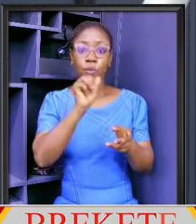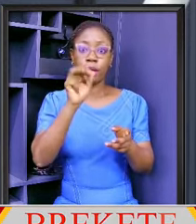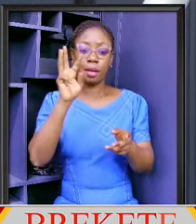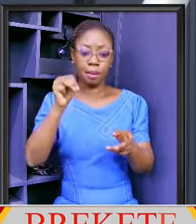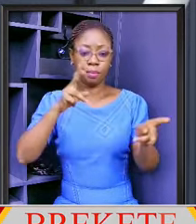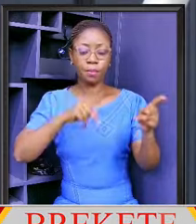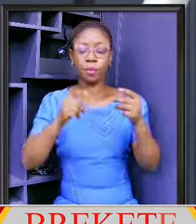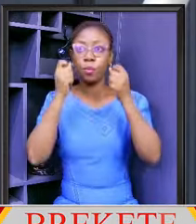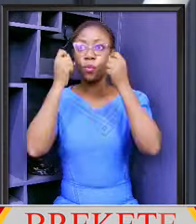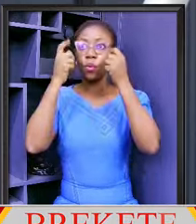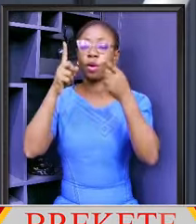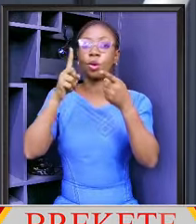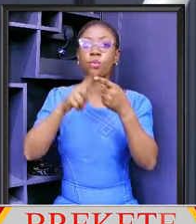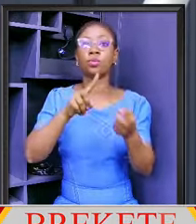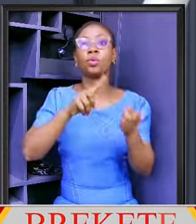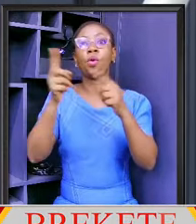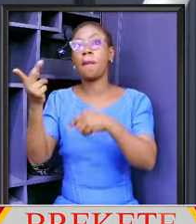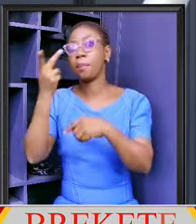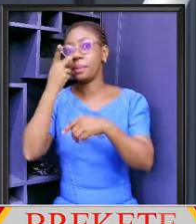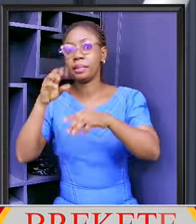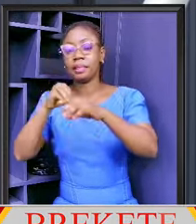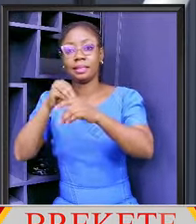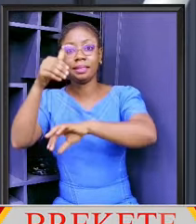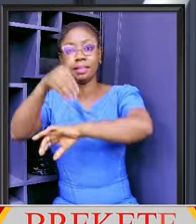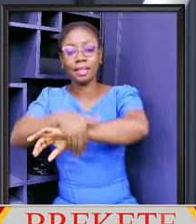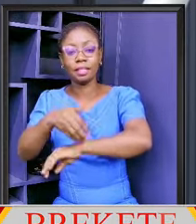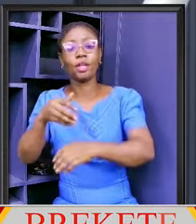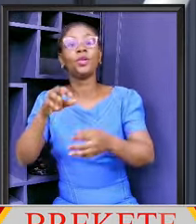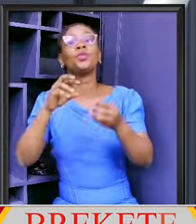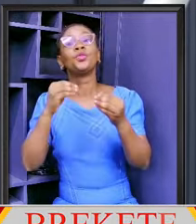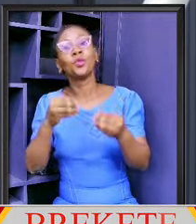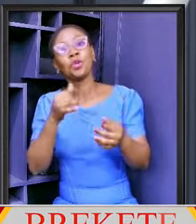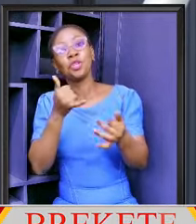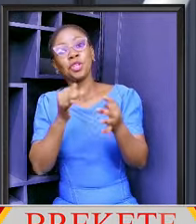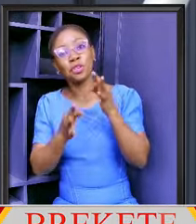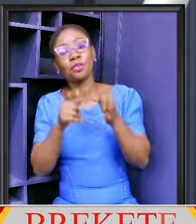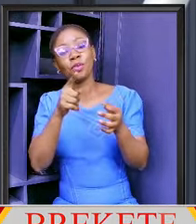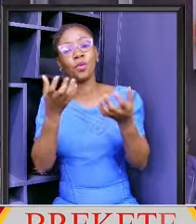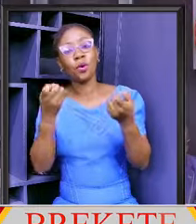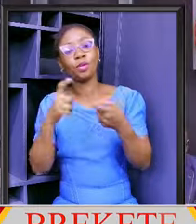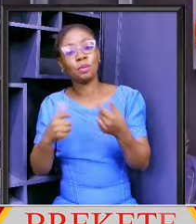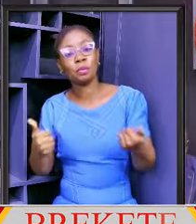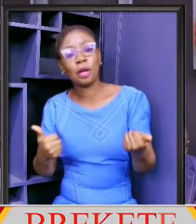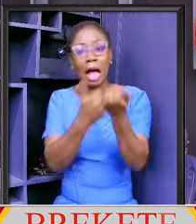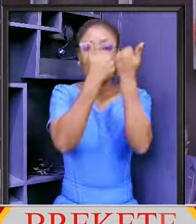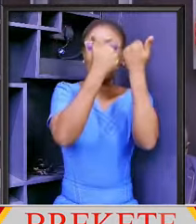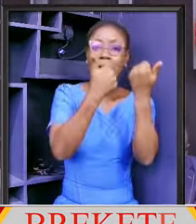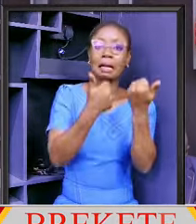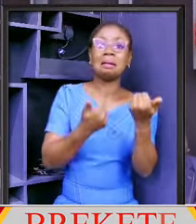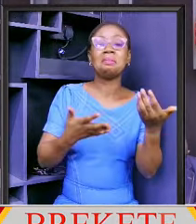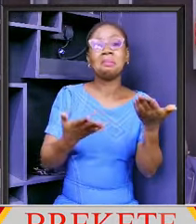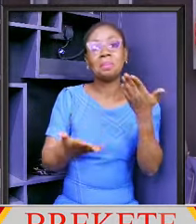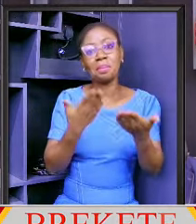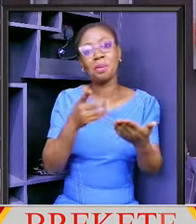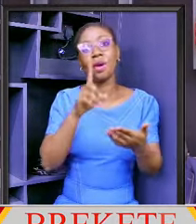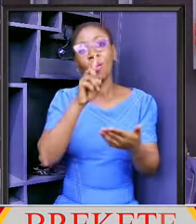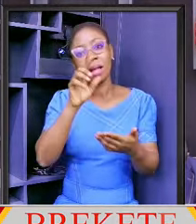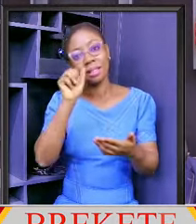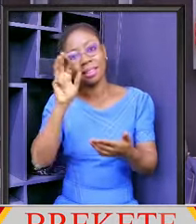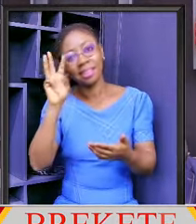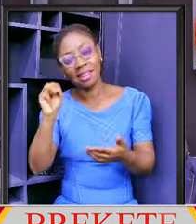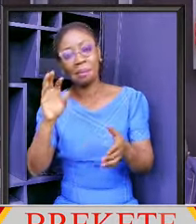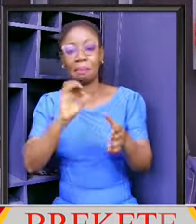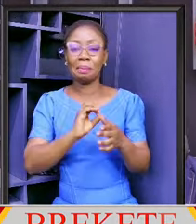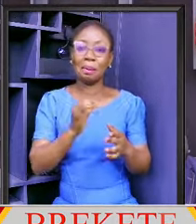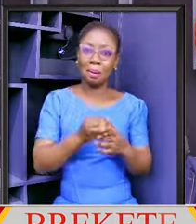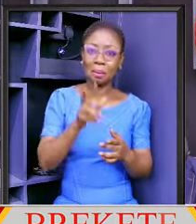now, either 1 o'clock or 3 o'clock, according to them. So thieves even